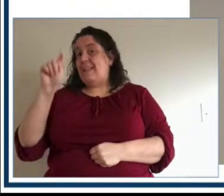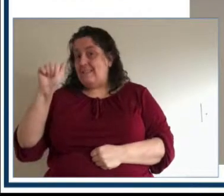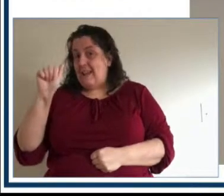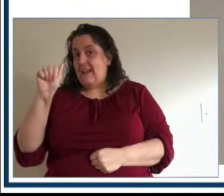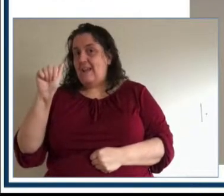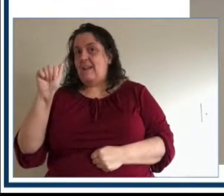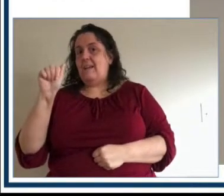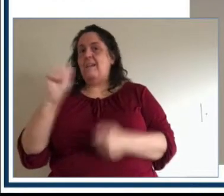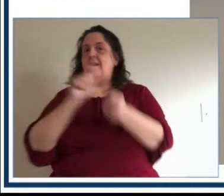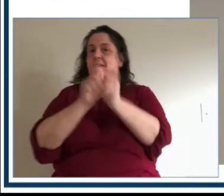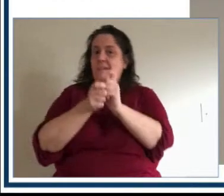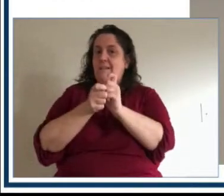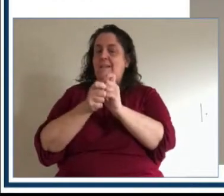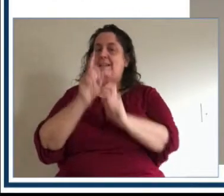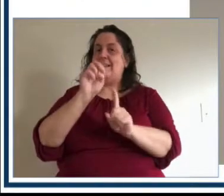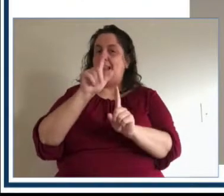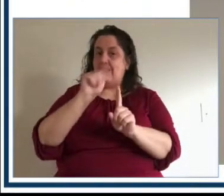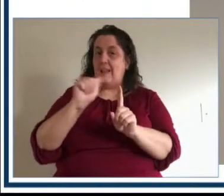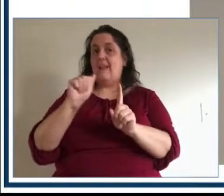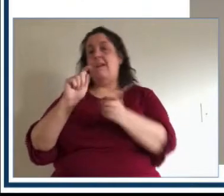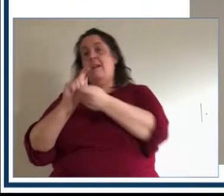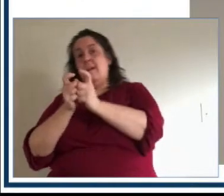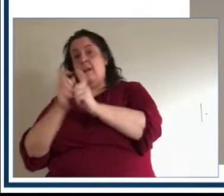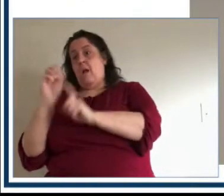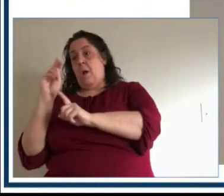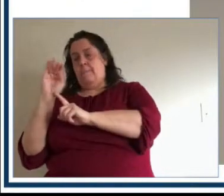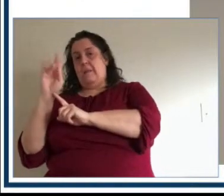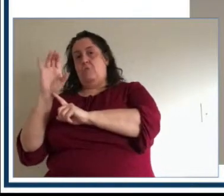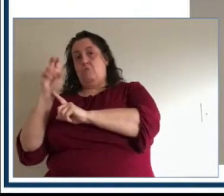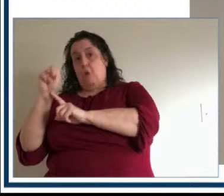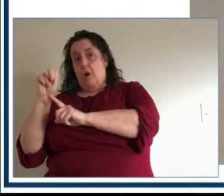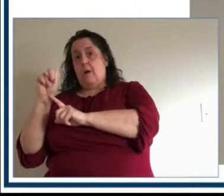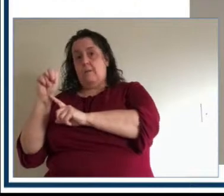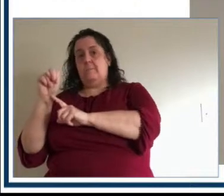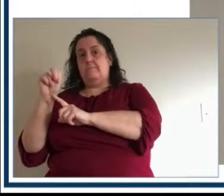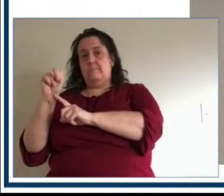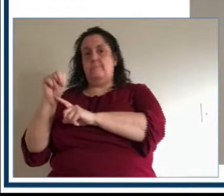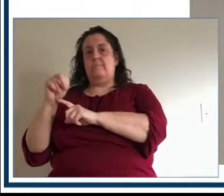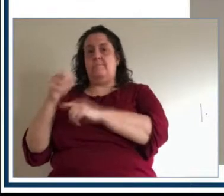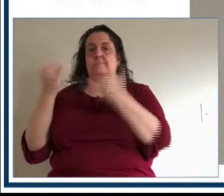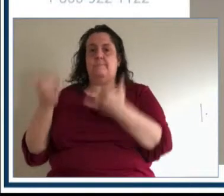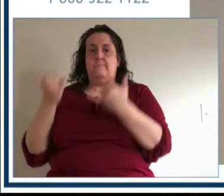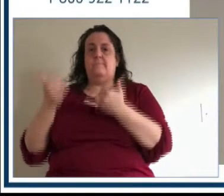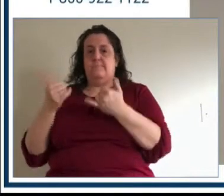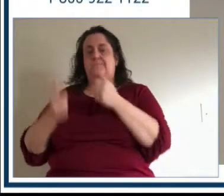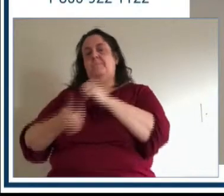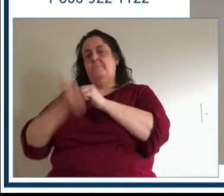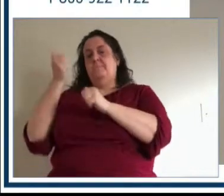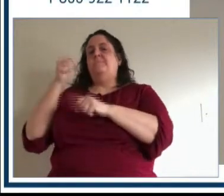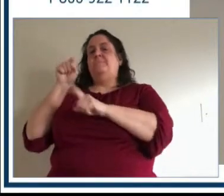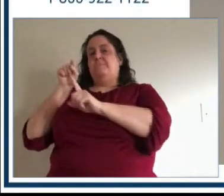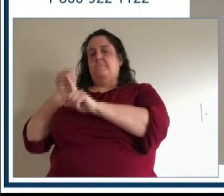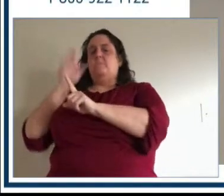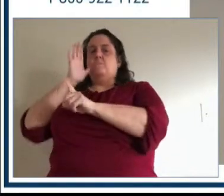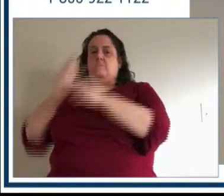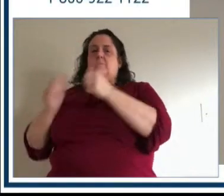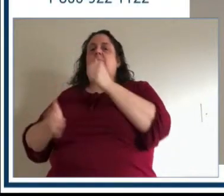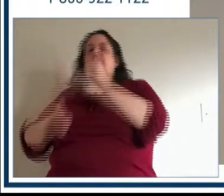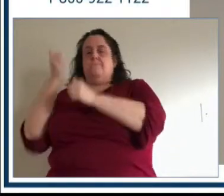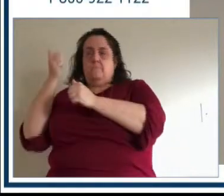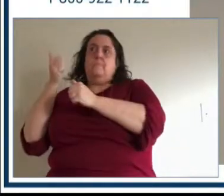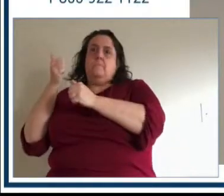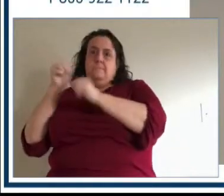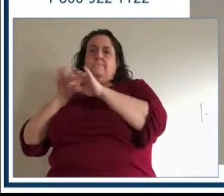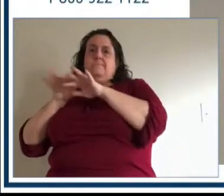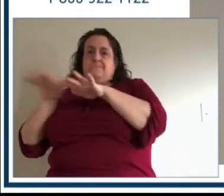is here. All the science would say Omicron is now likely very quickly going to become the dominant